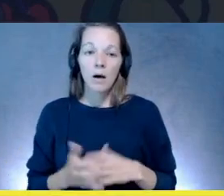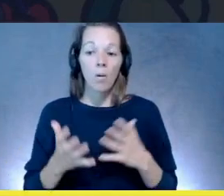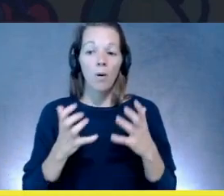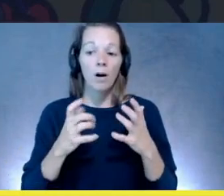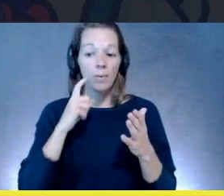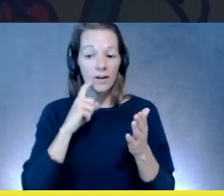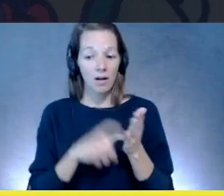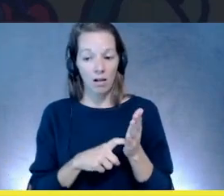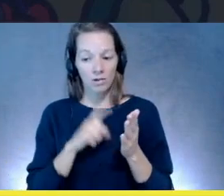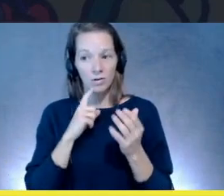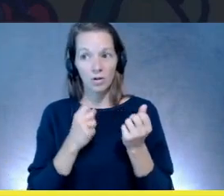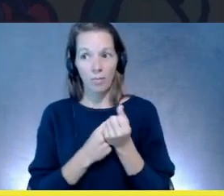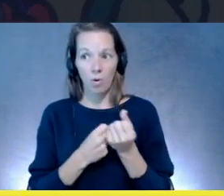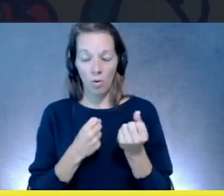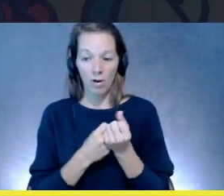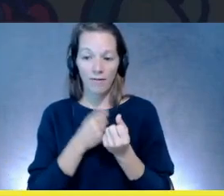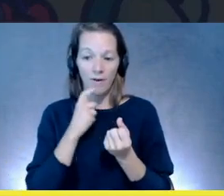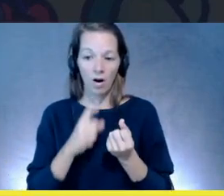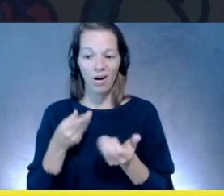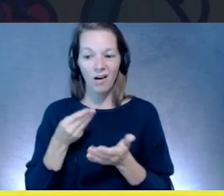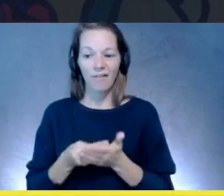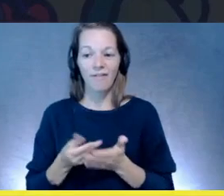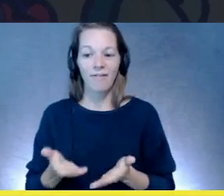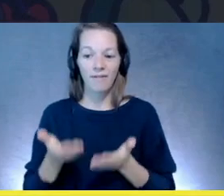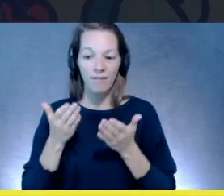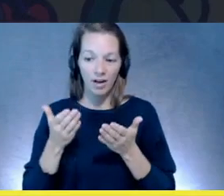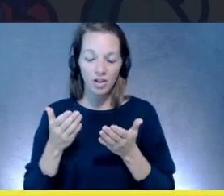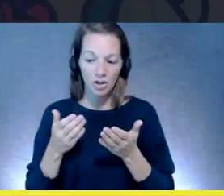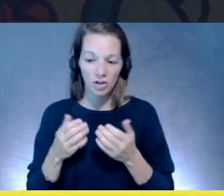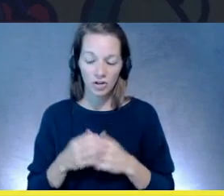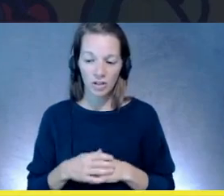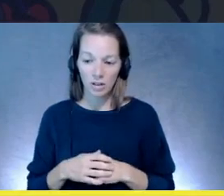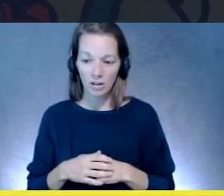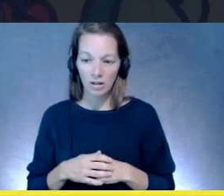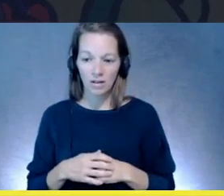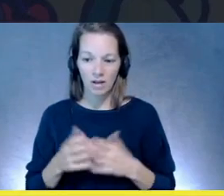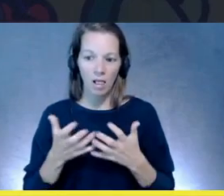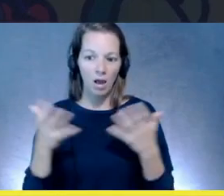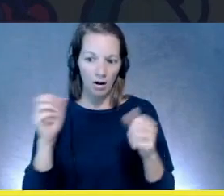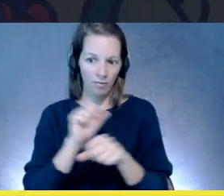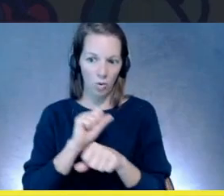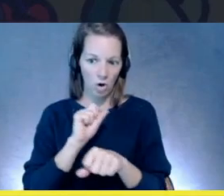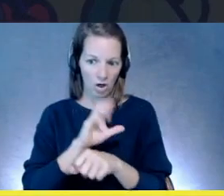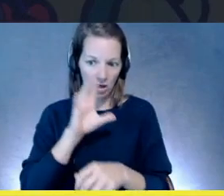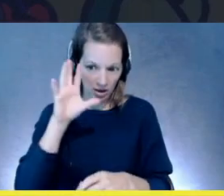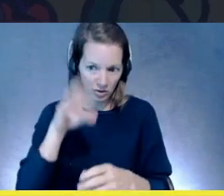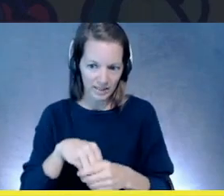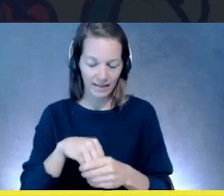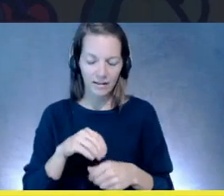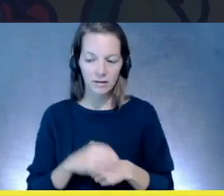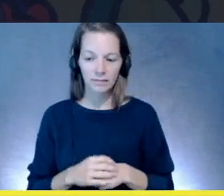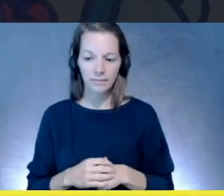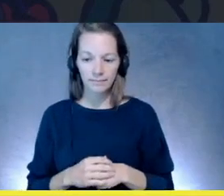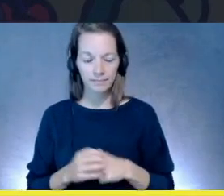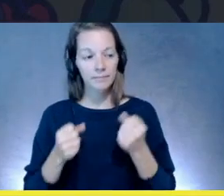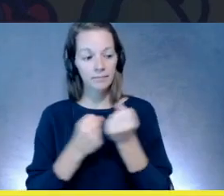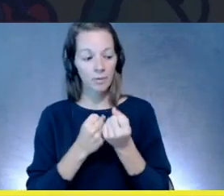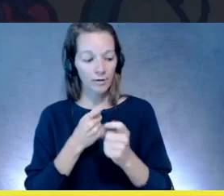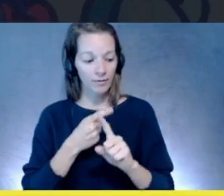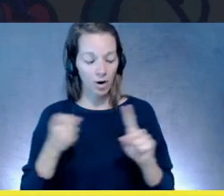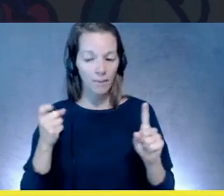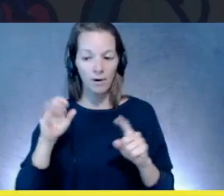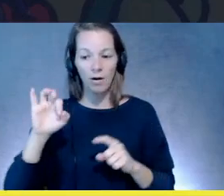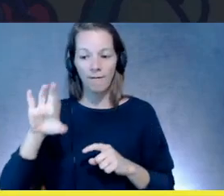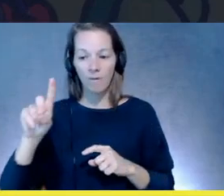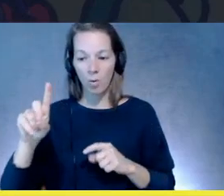the support of our funders. Again, this is a lot of work goes into this, and we had support from the Ford Foundation, the